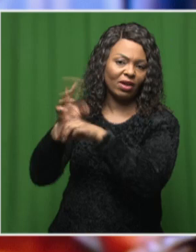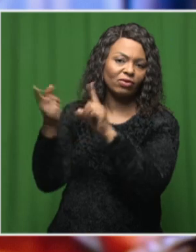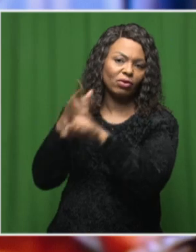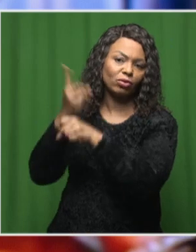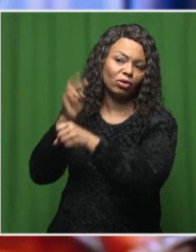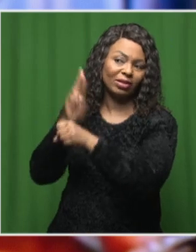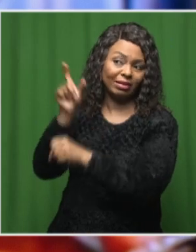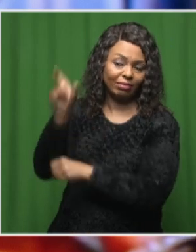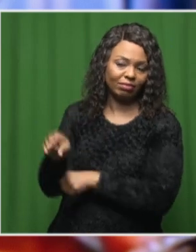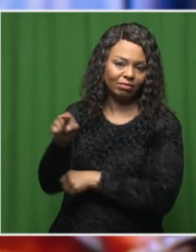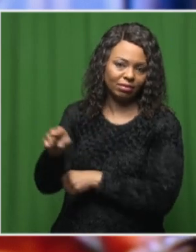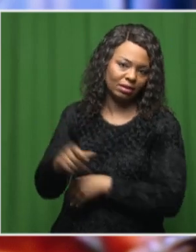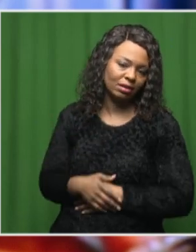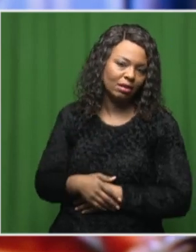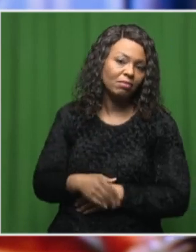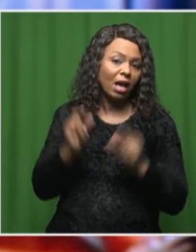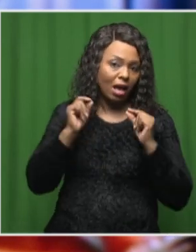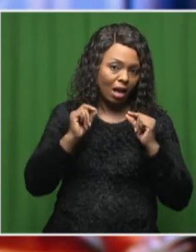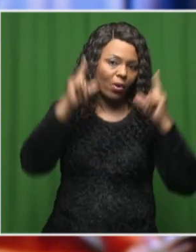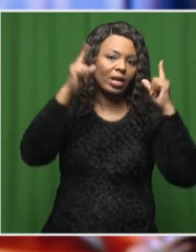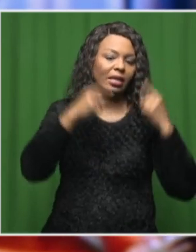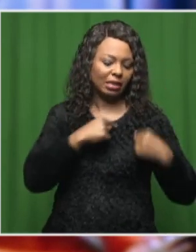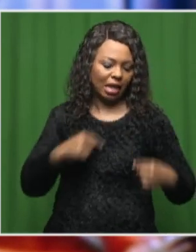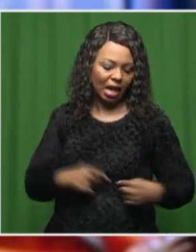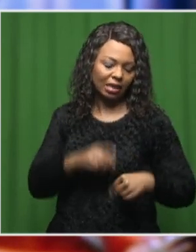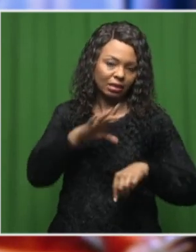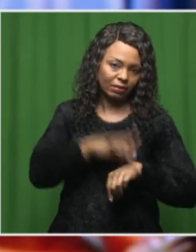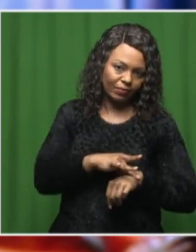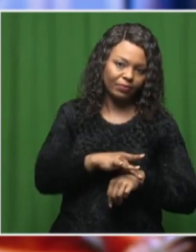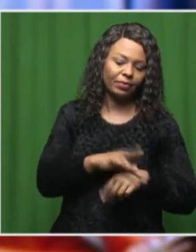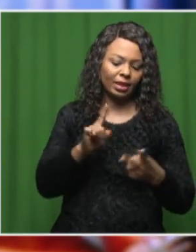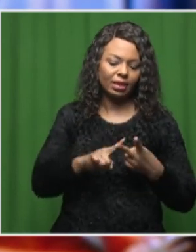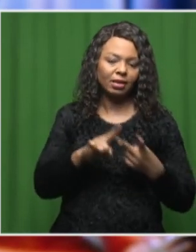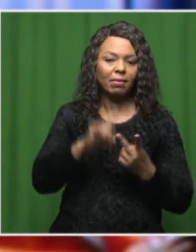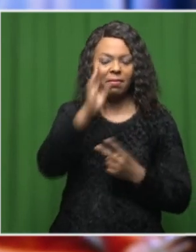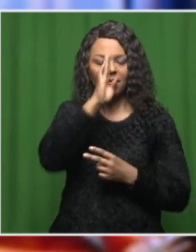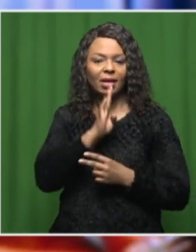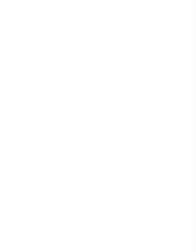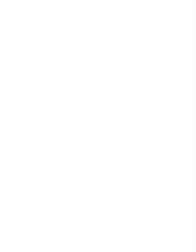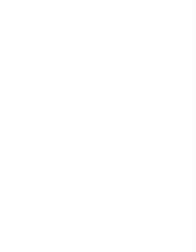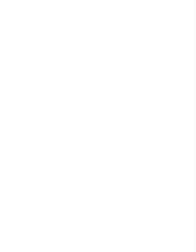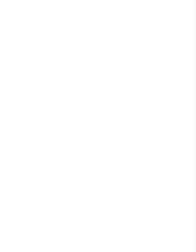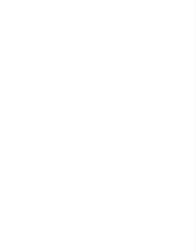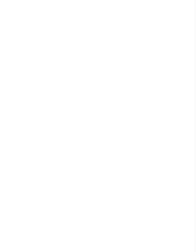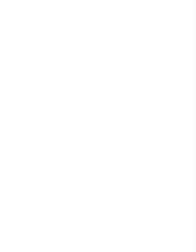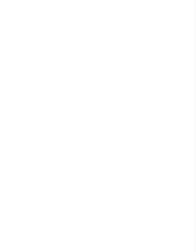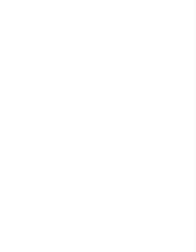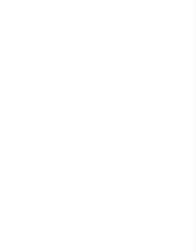create awareness about the heart and the potential of strokes in all of this.